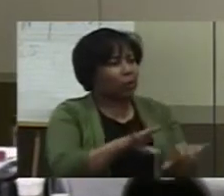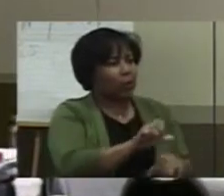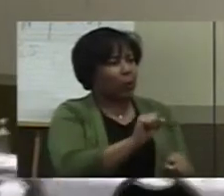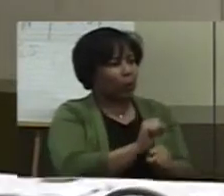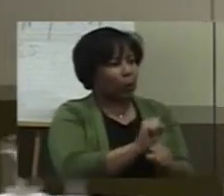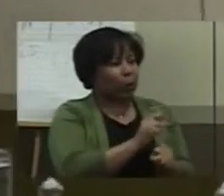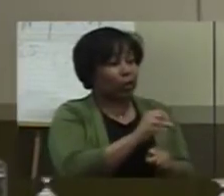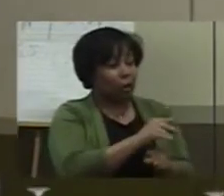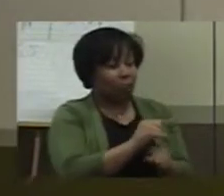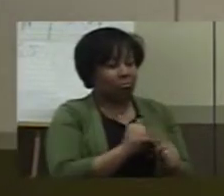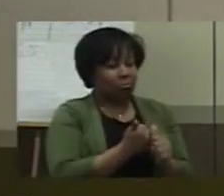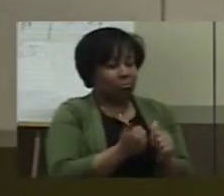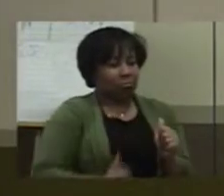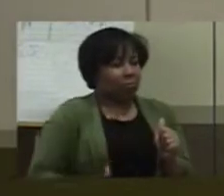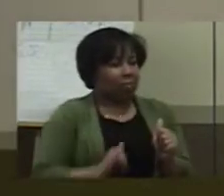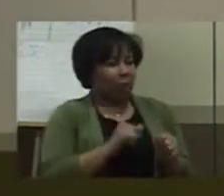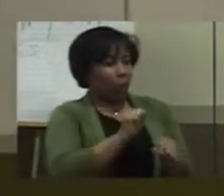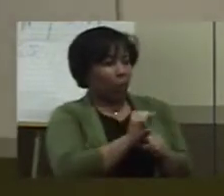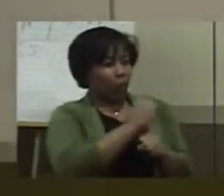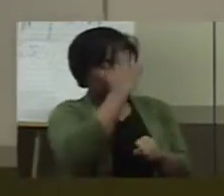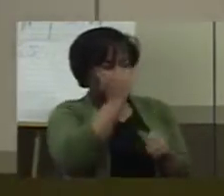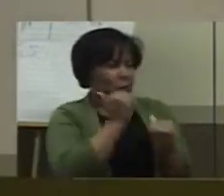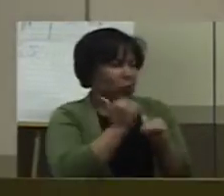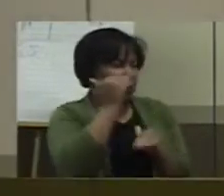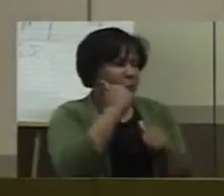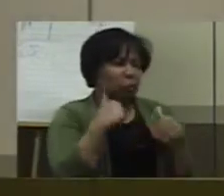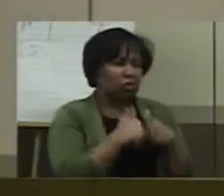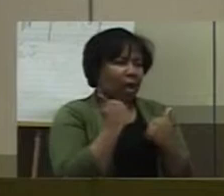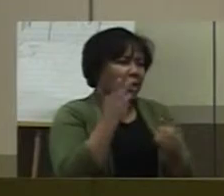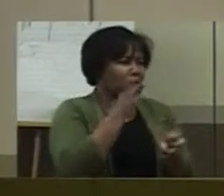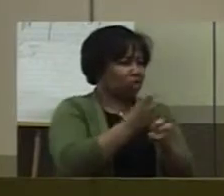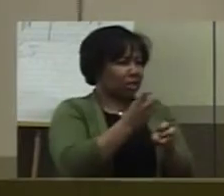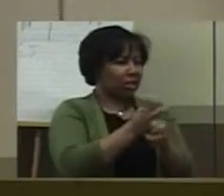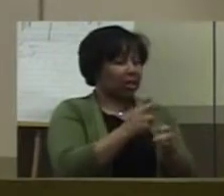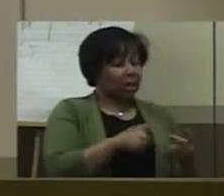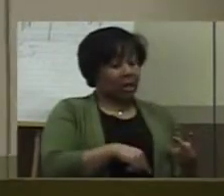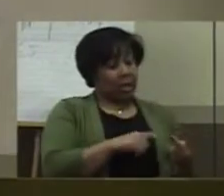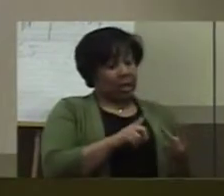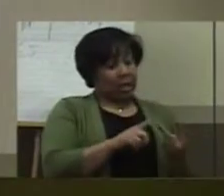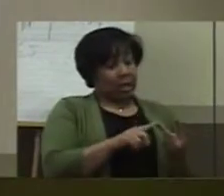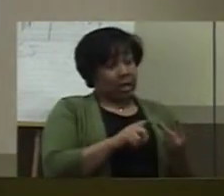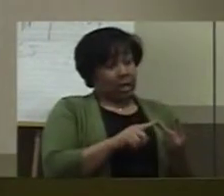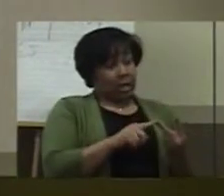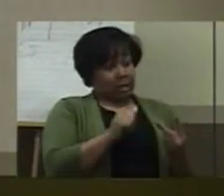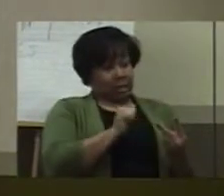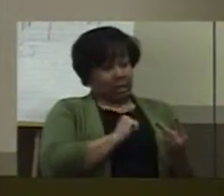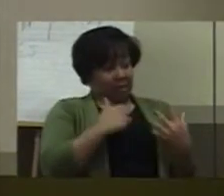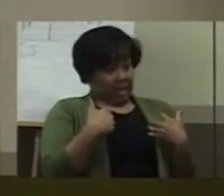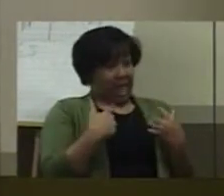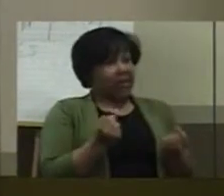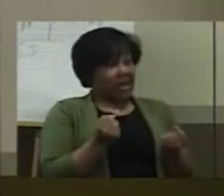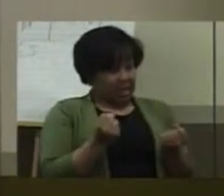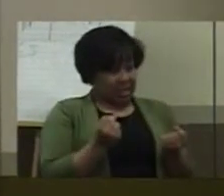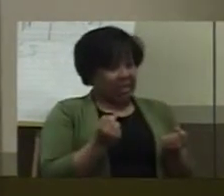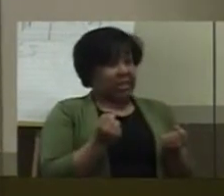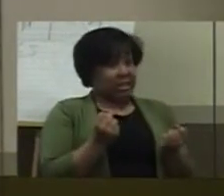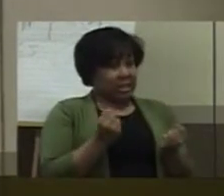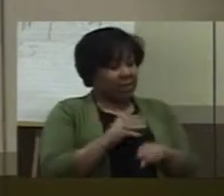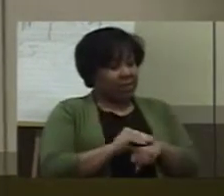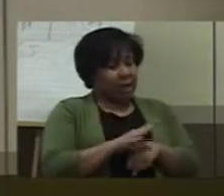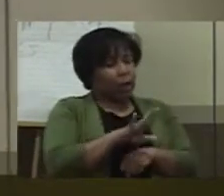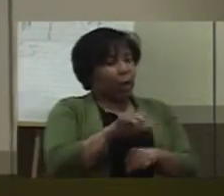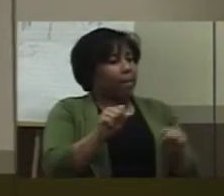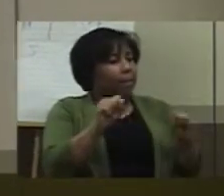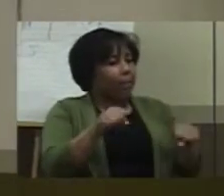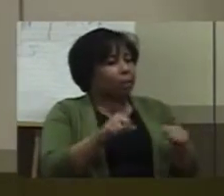therefore escaping the work because it's too challenging, or her self-confidence is impacting